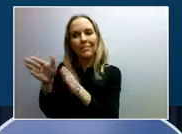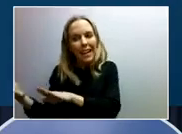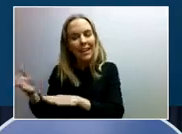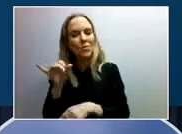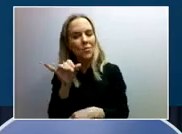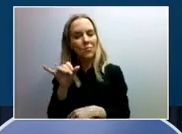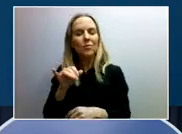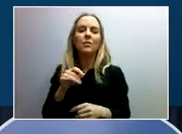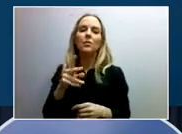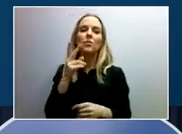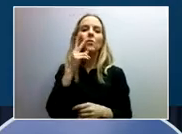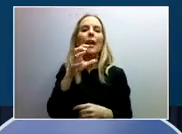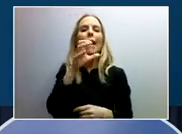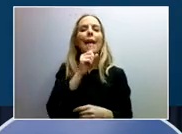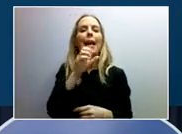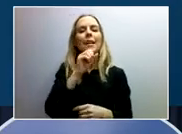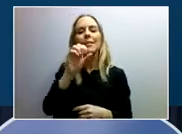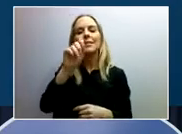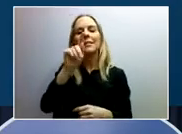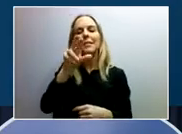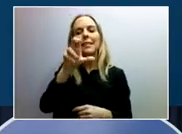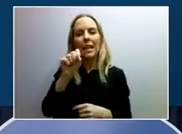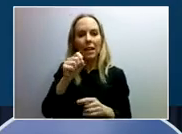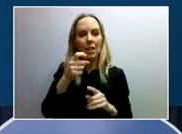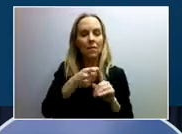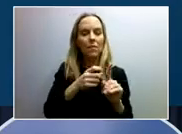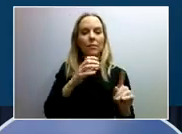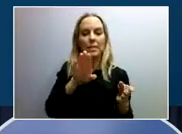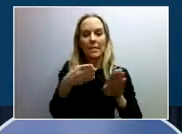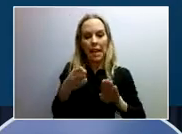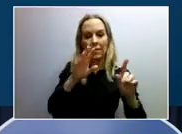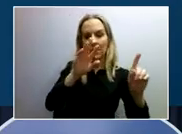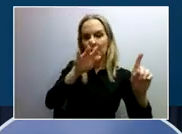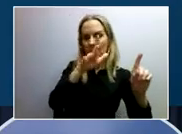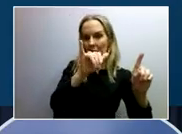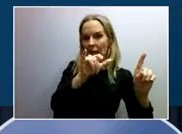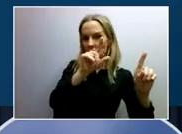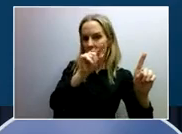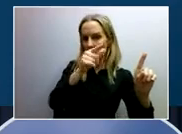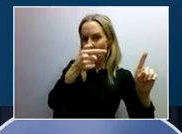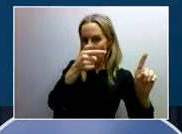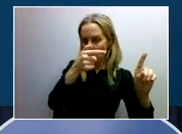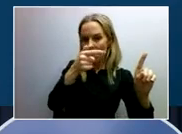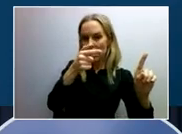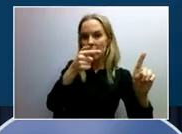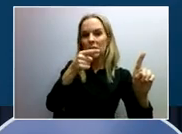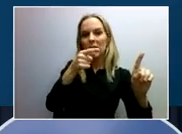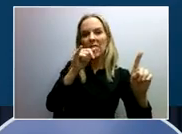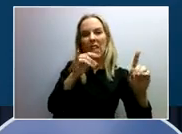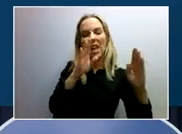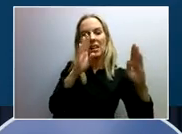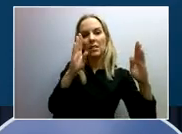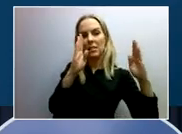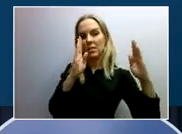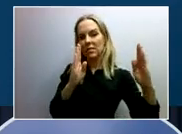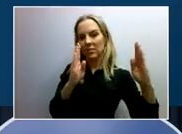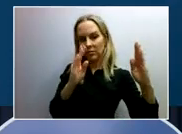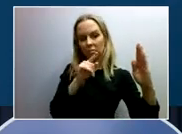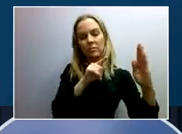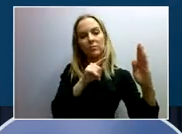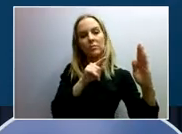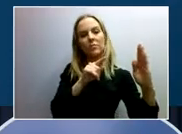of COVID-19 deaths from July 2021. That's really about the time when everybody could be